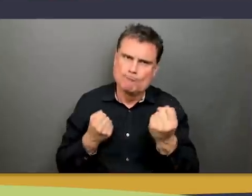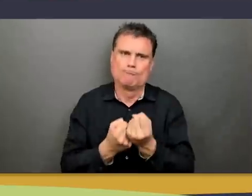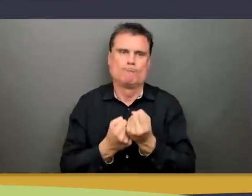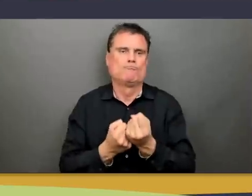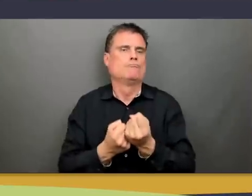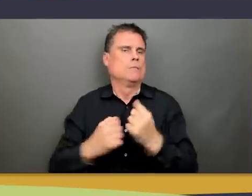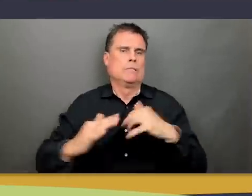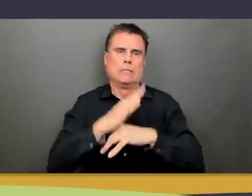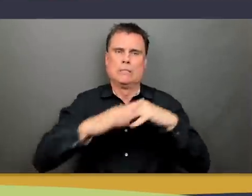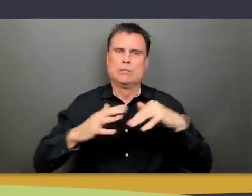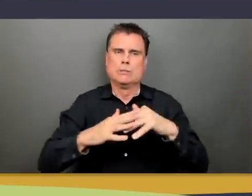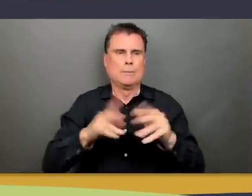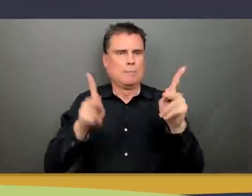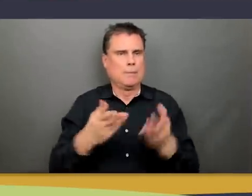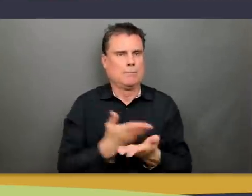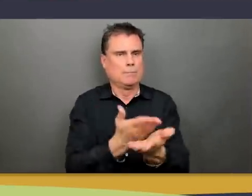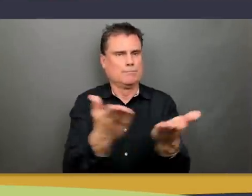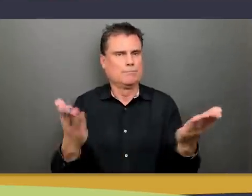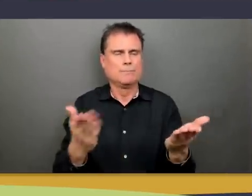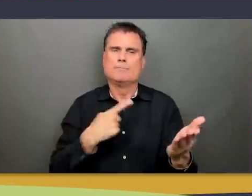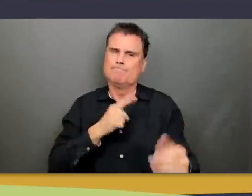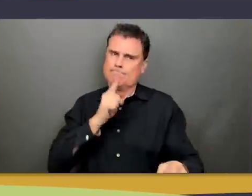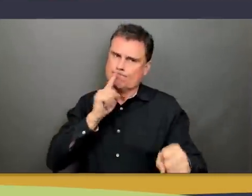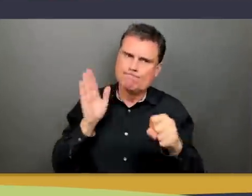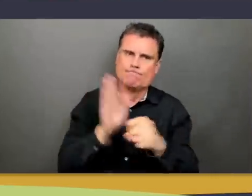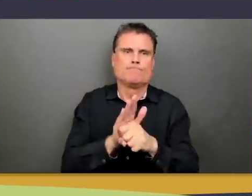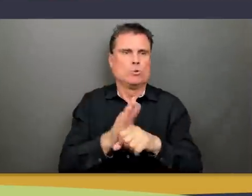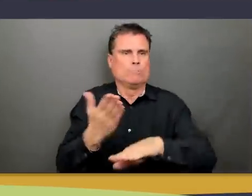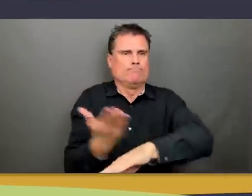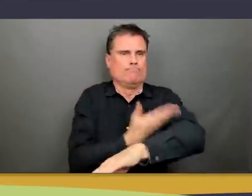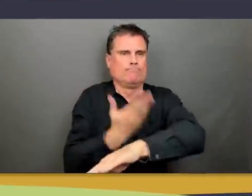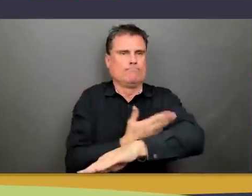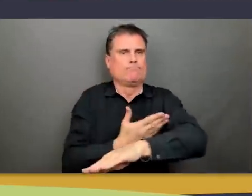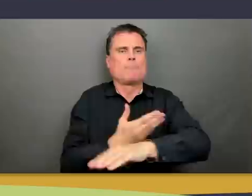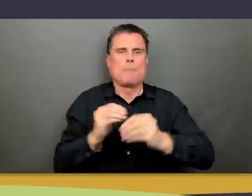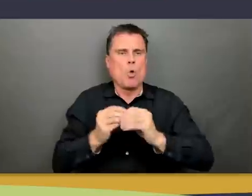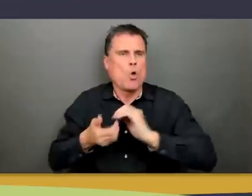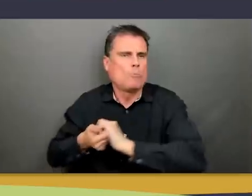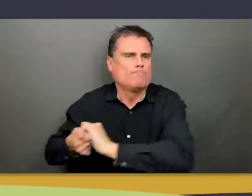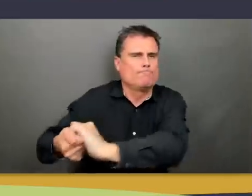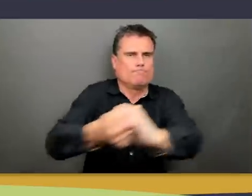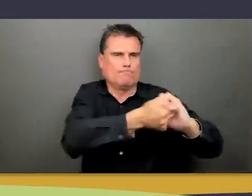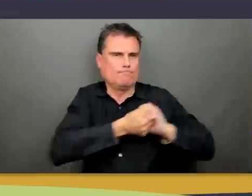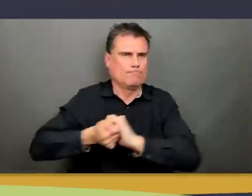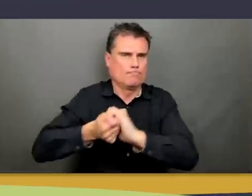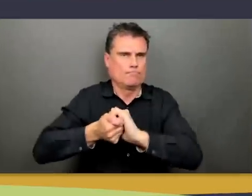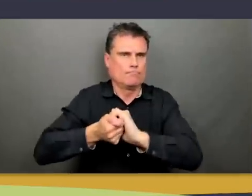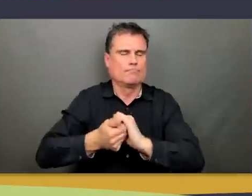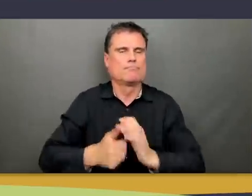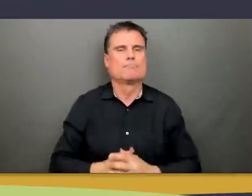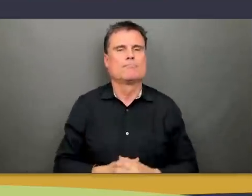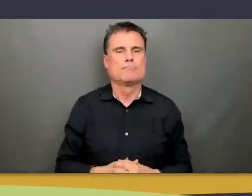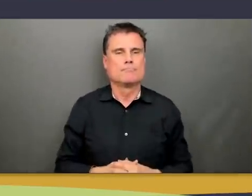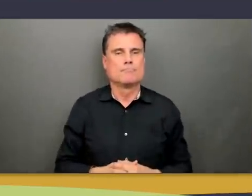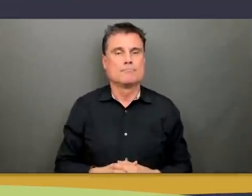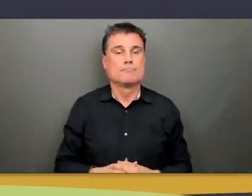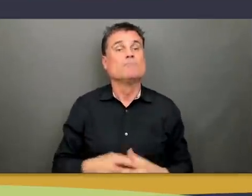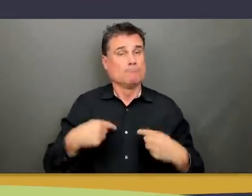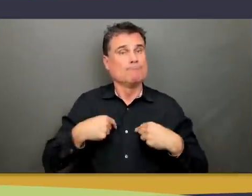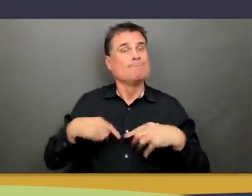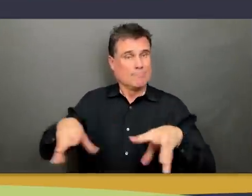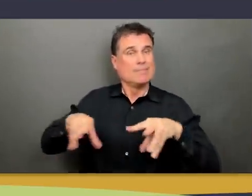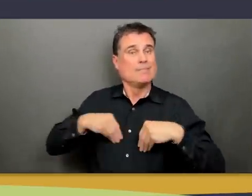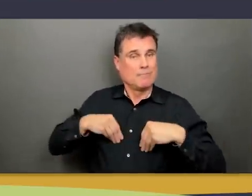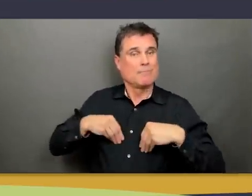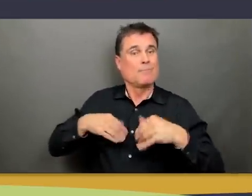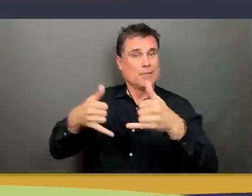to working in good relations. I accept this on behalf of the colleagues and community members I work alongside who